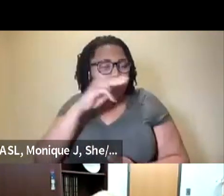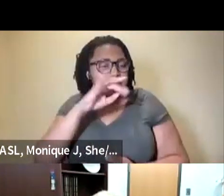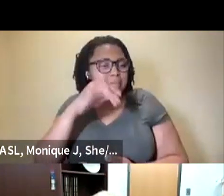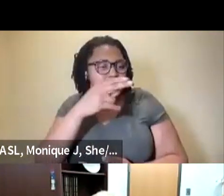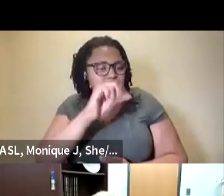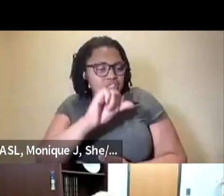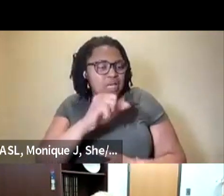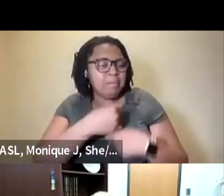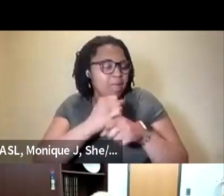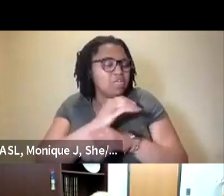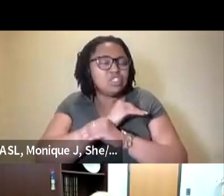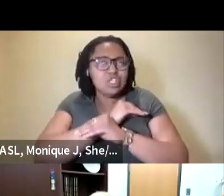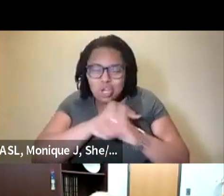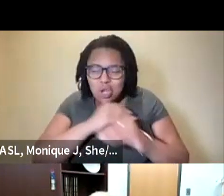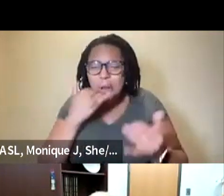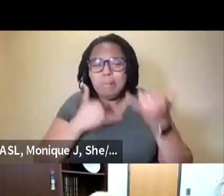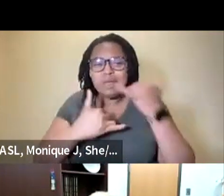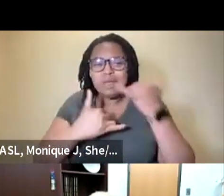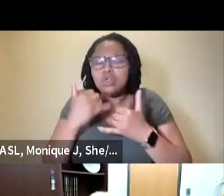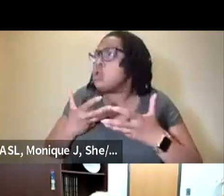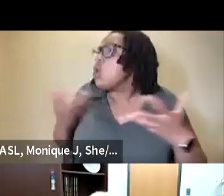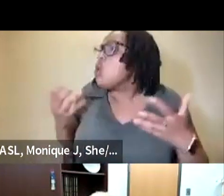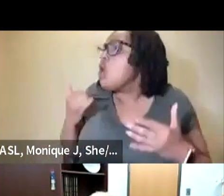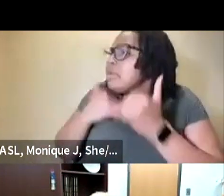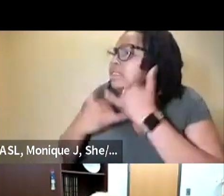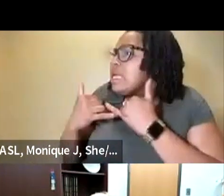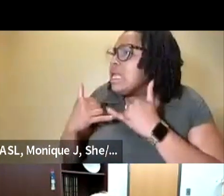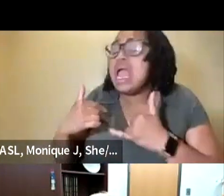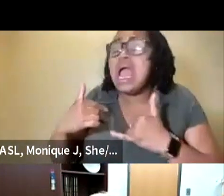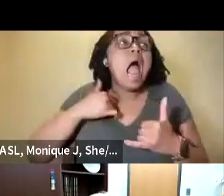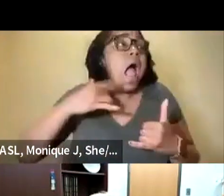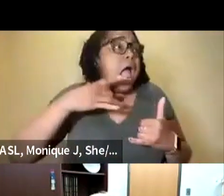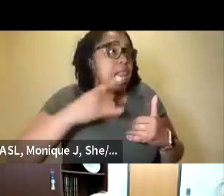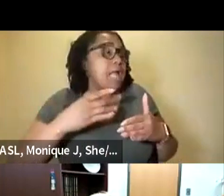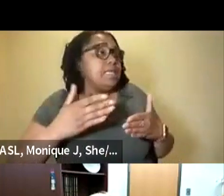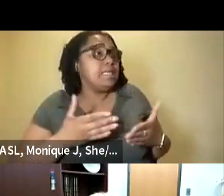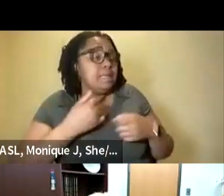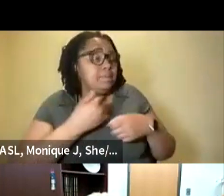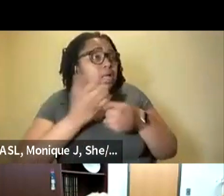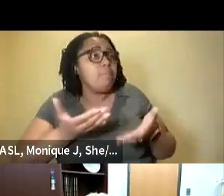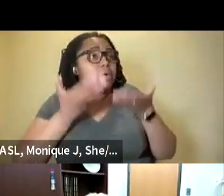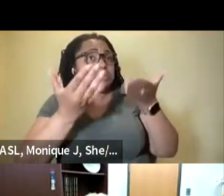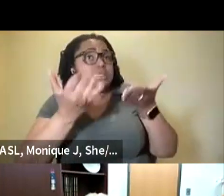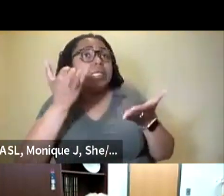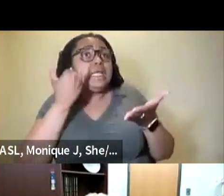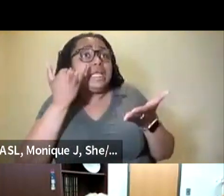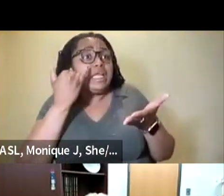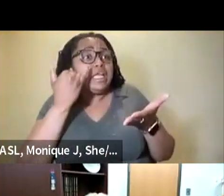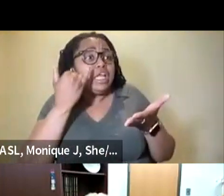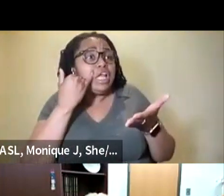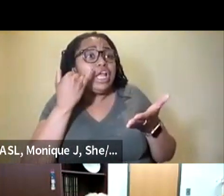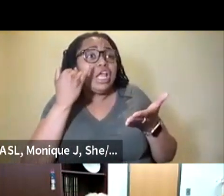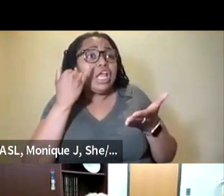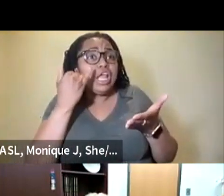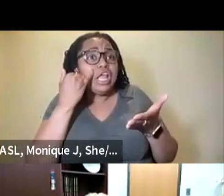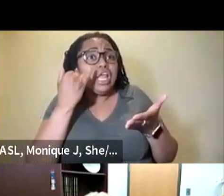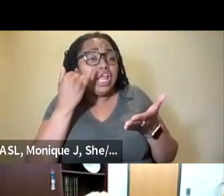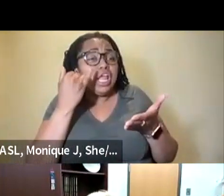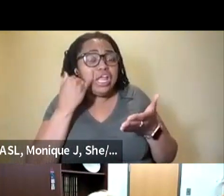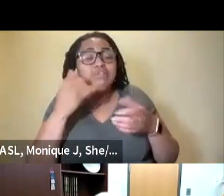what mistake? I'd like to make a motion that if she makes another mistake, we have her hung every morning at sunup for a